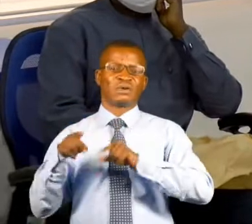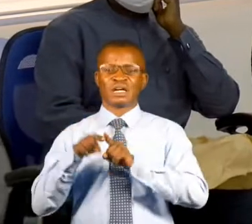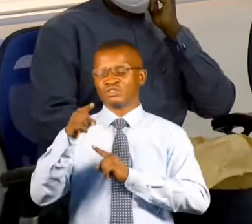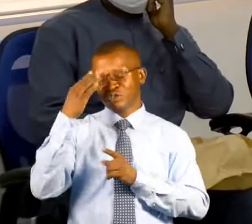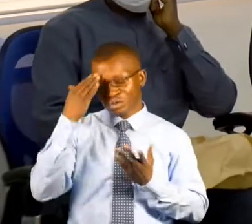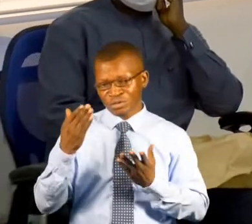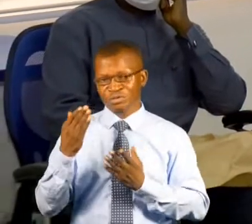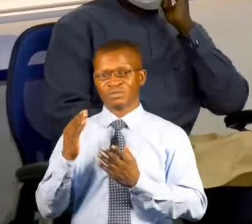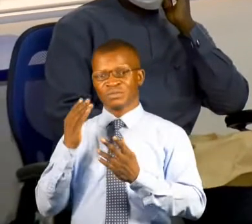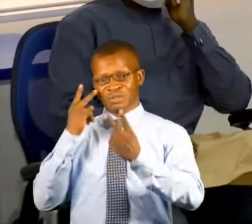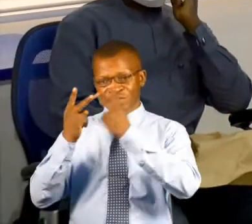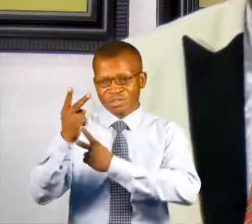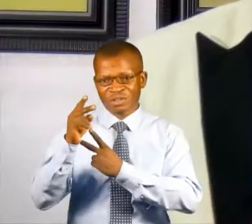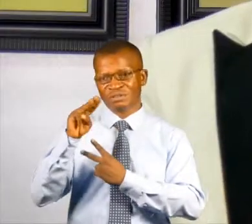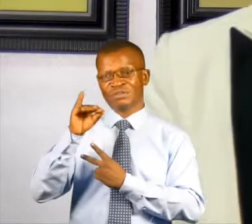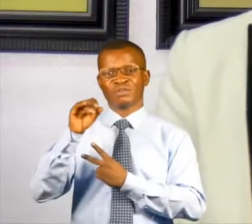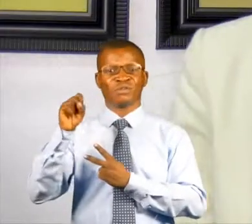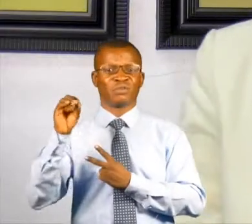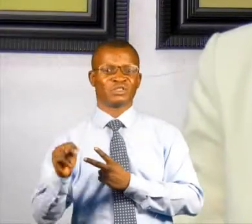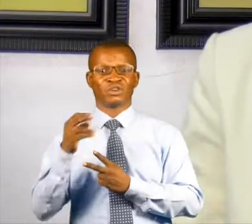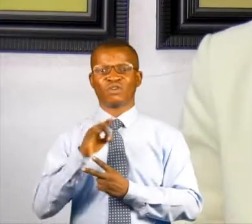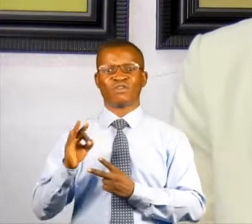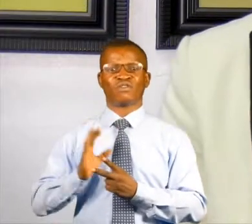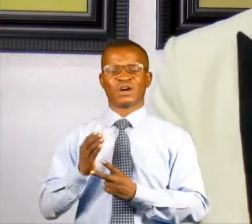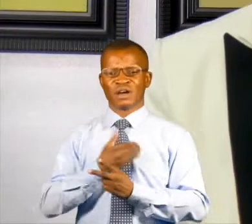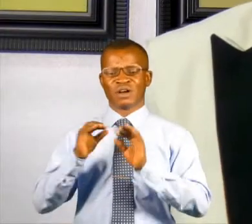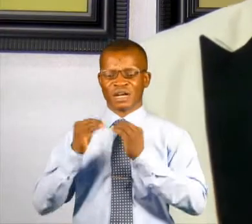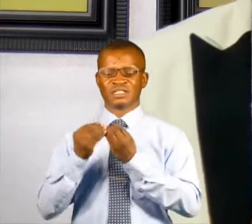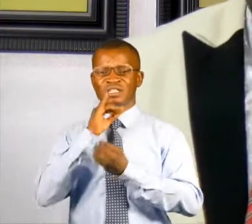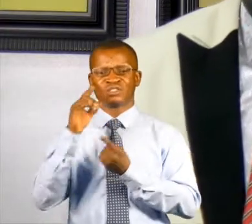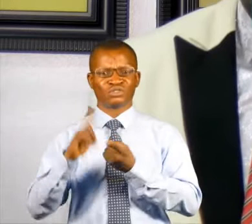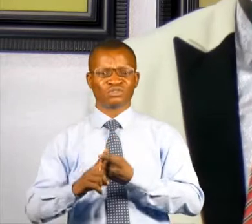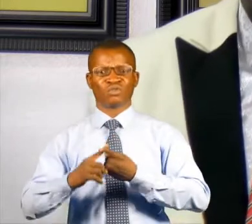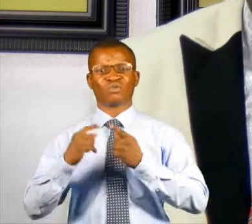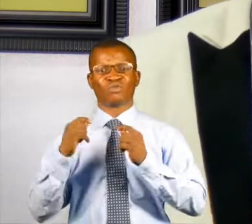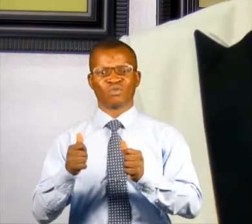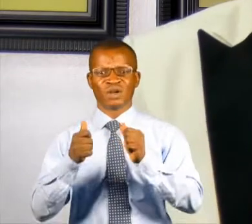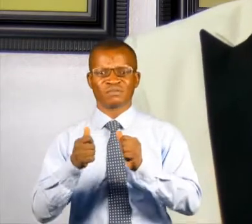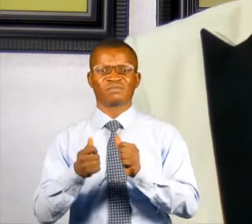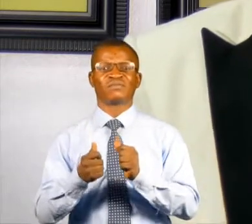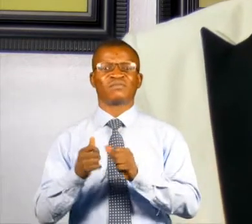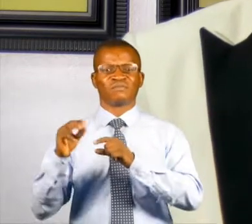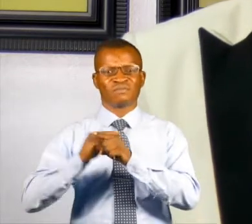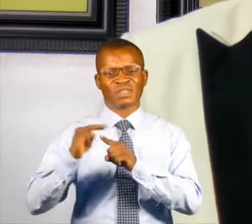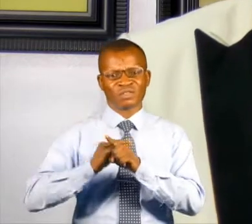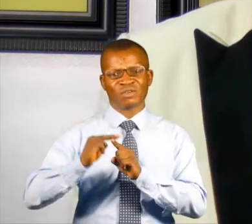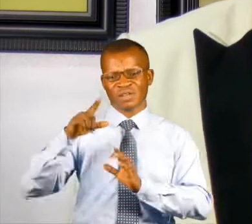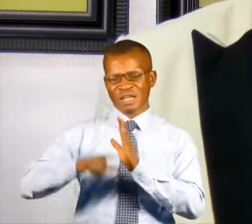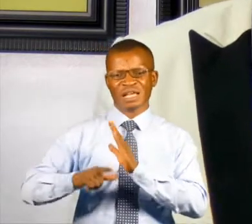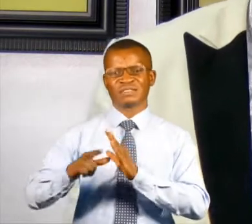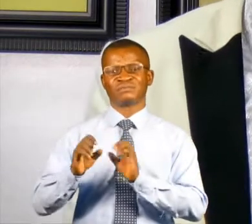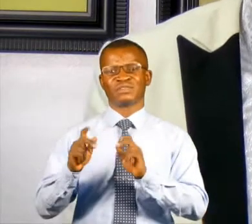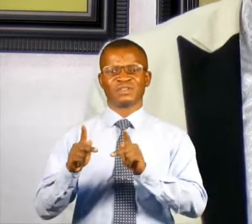As you know, the vision, mission and passion of the AIP is to facilitate and mentor